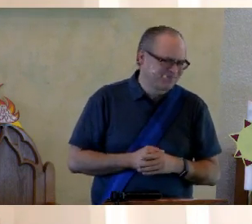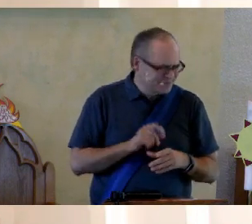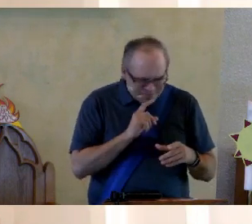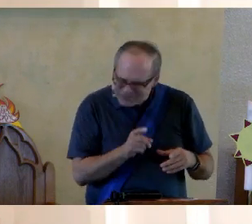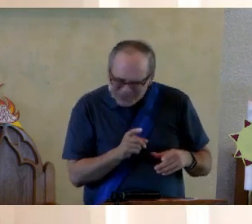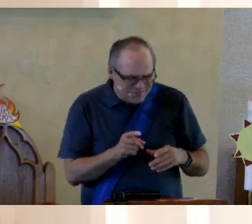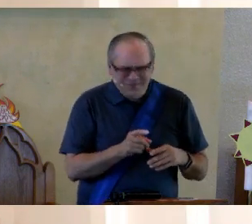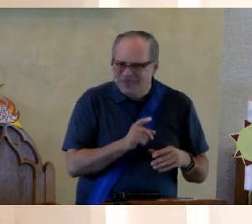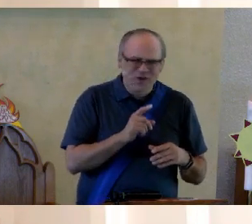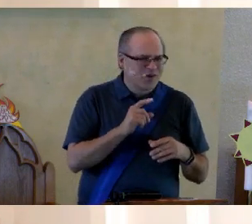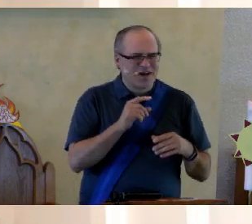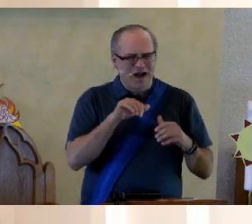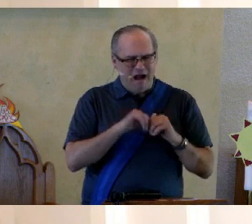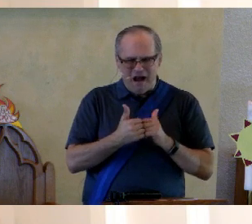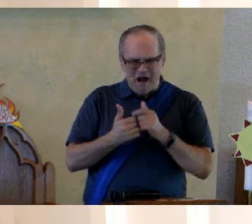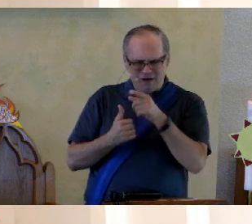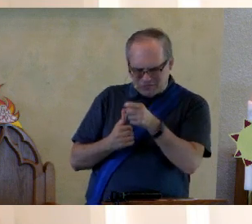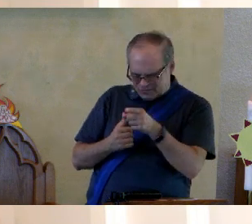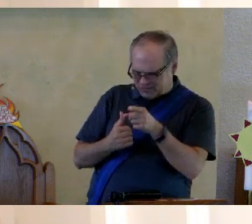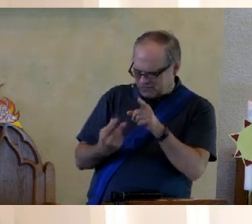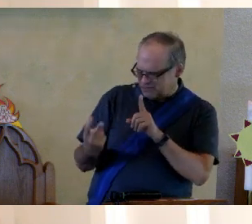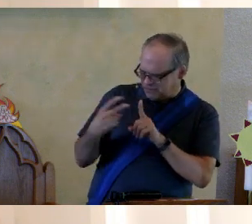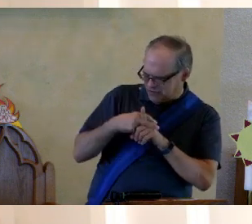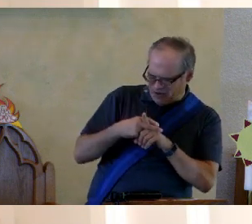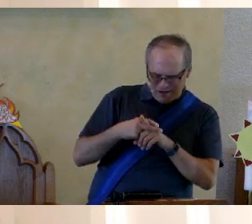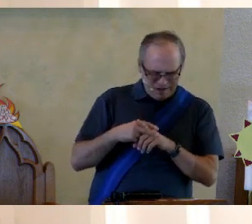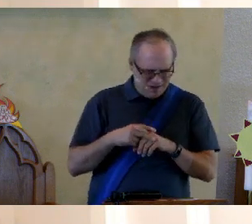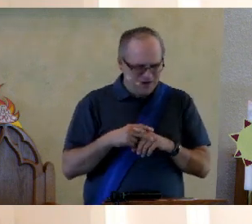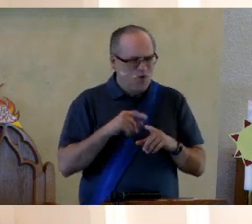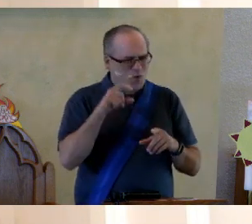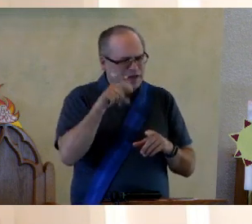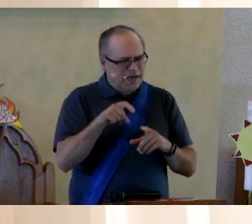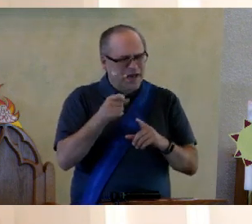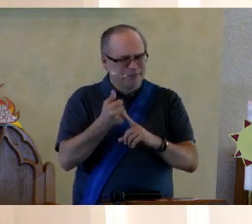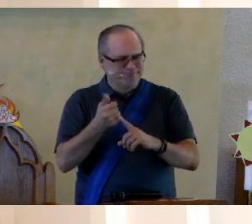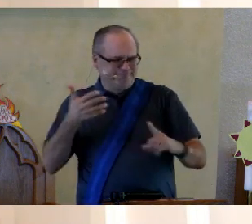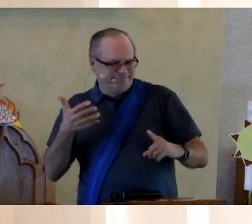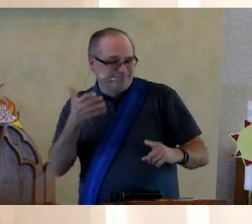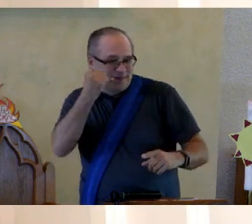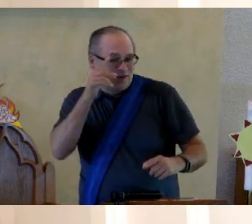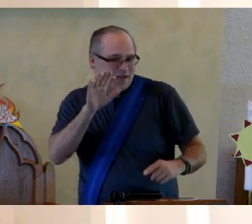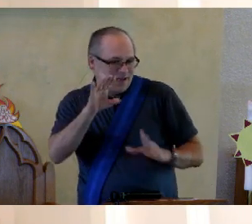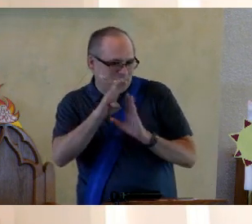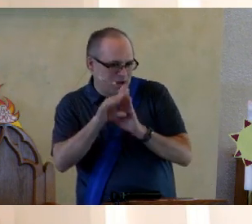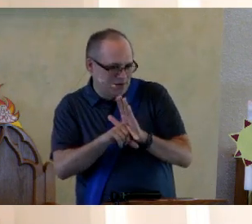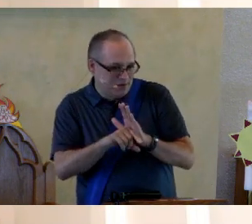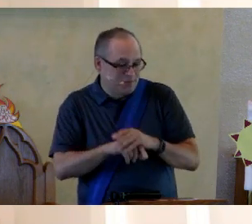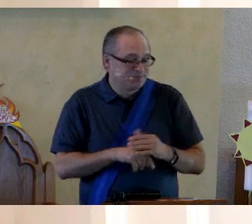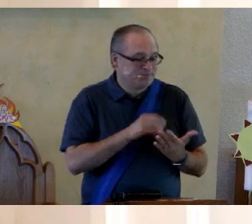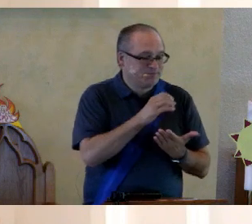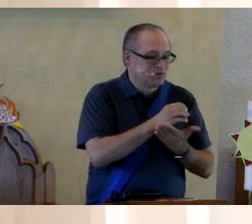skills play a role in our lesson today without unpacking his backstory. In chapter 1 of the same book, we